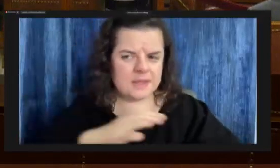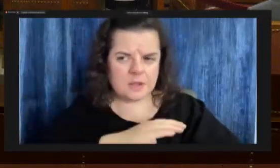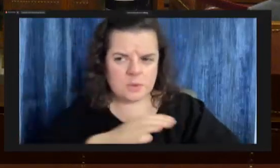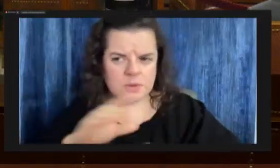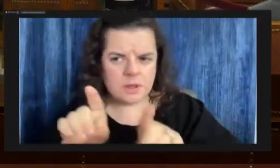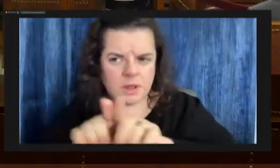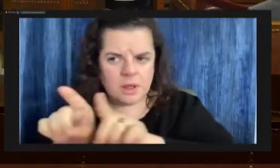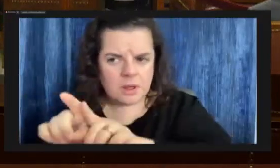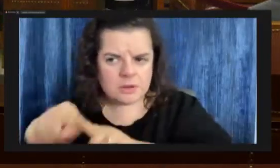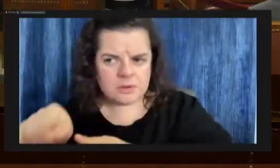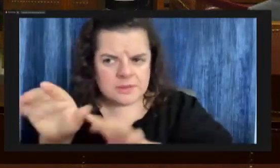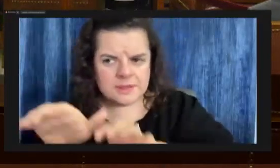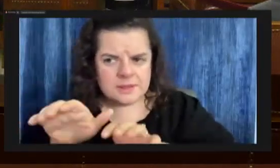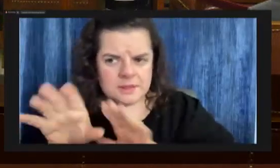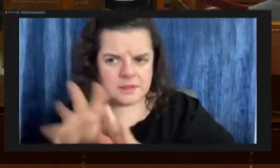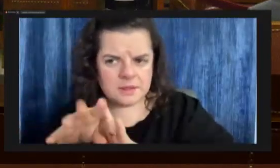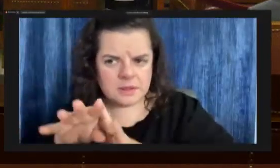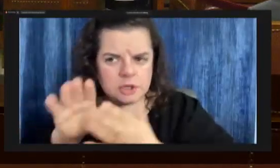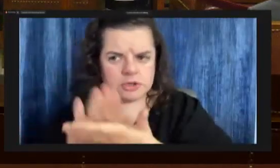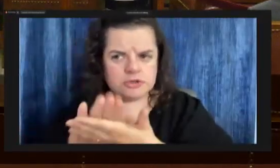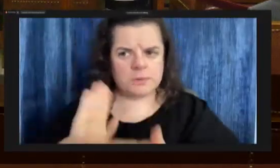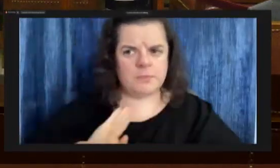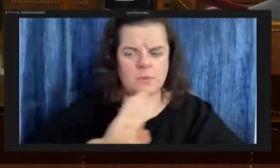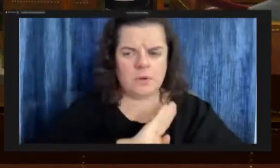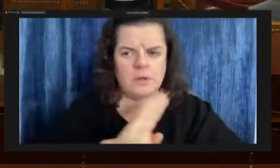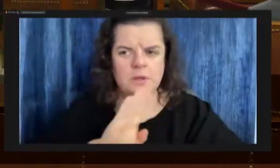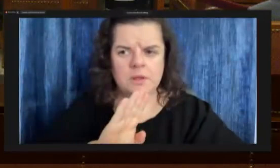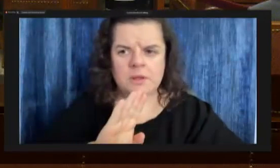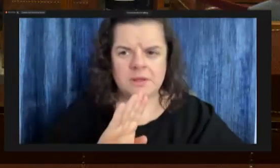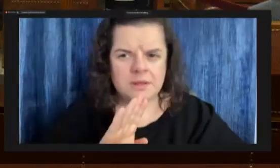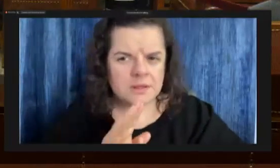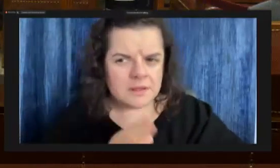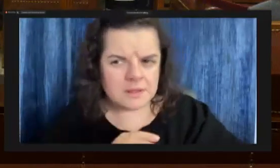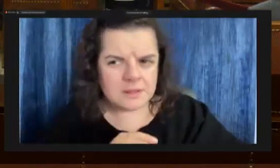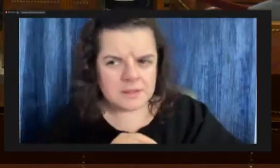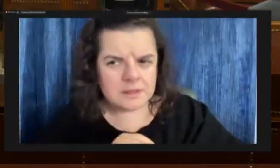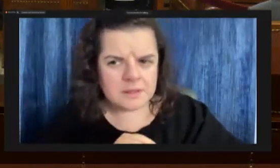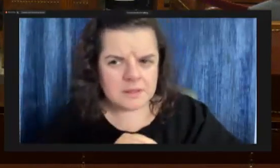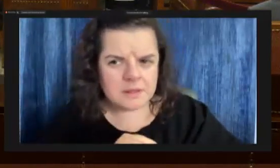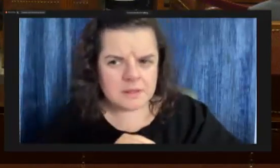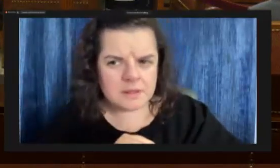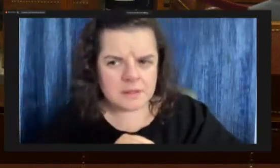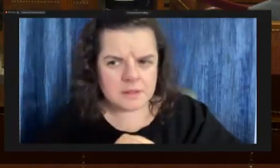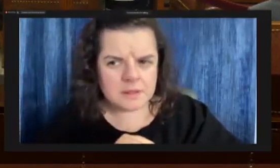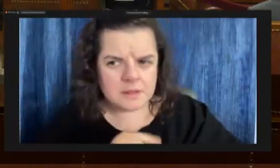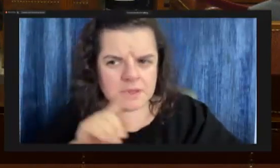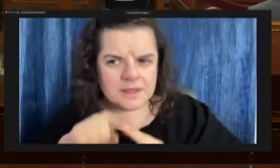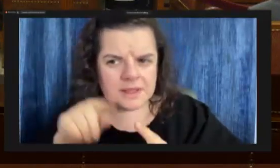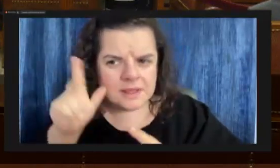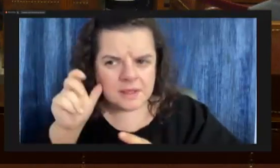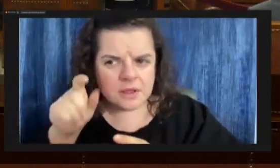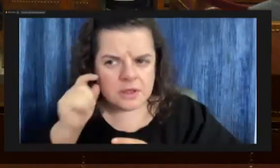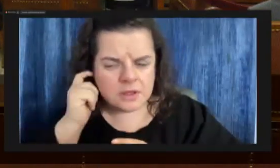do the school board. But not only, I'm sorry. Citizen Police Review Board. What?